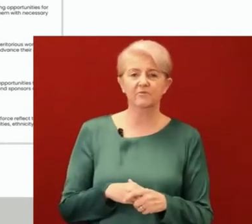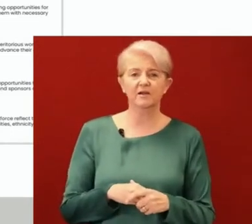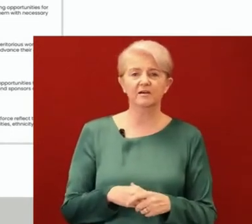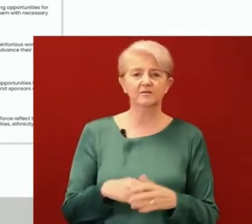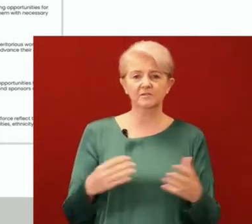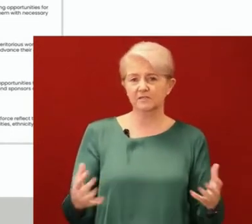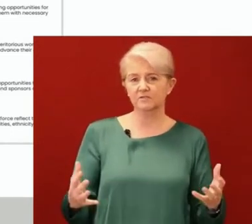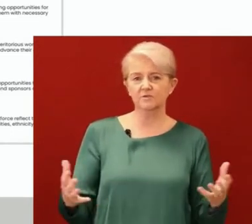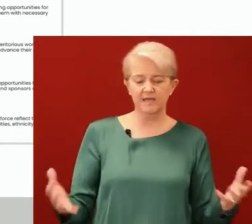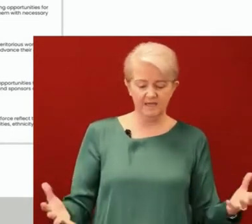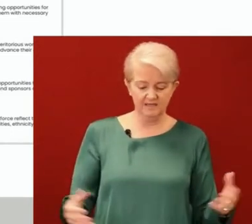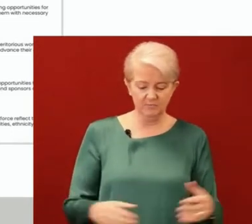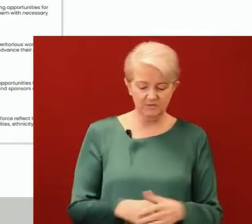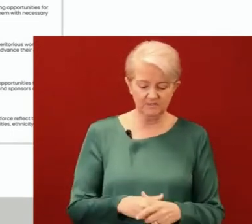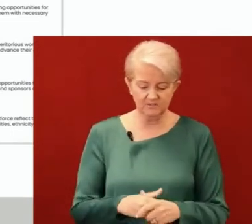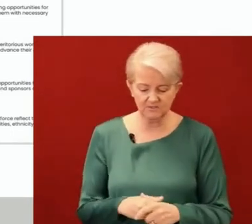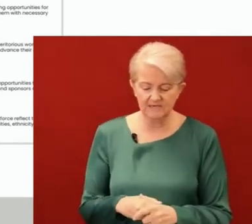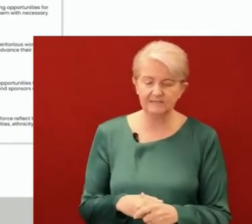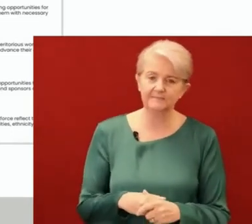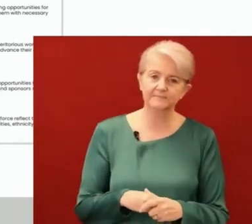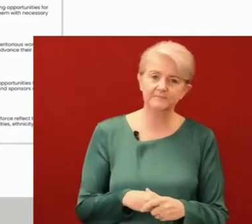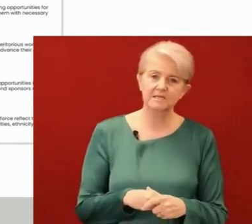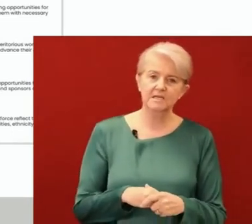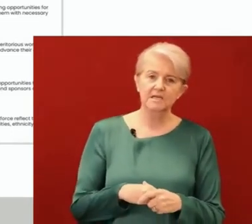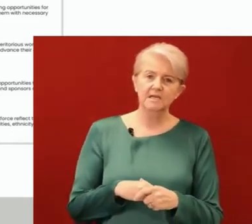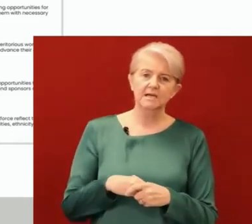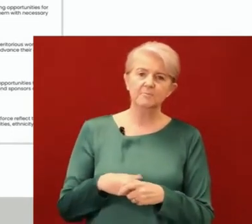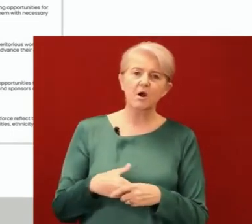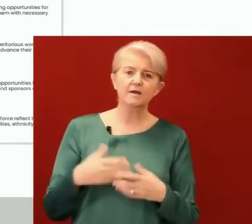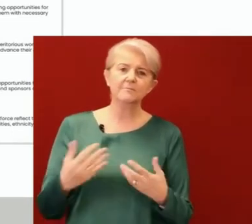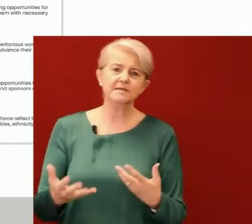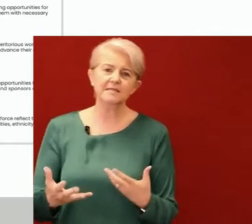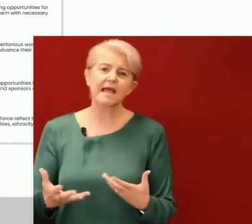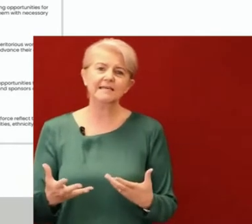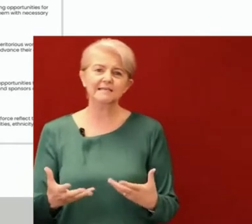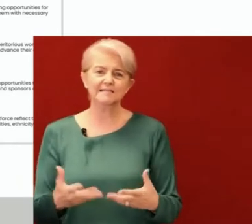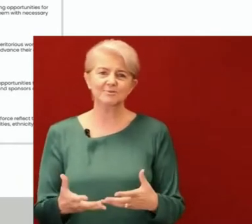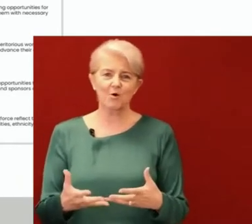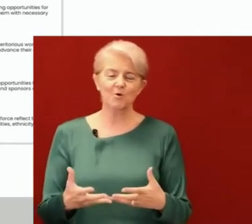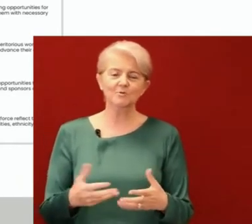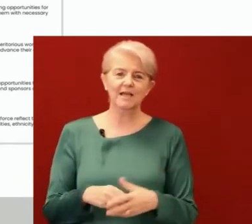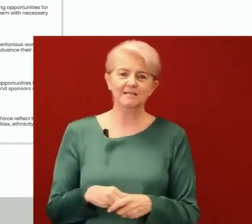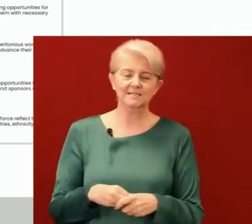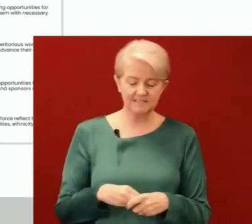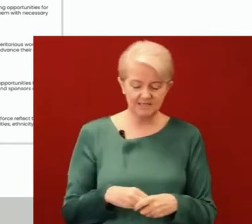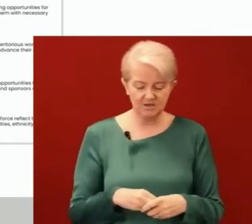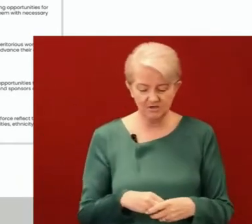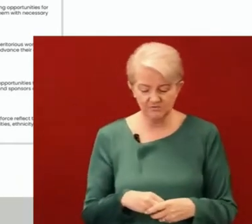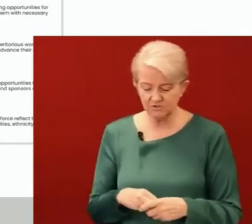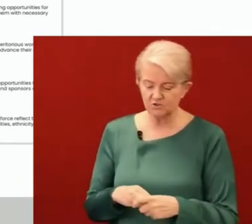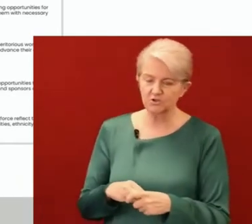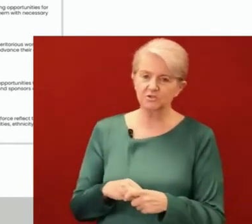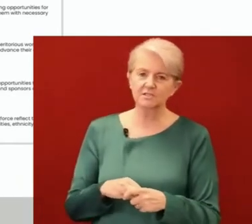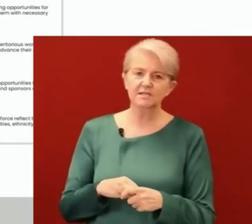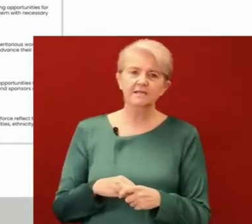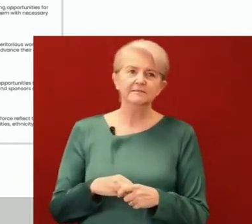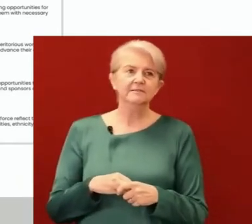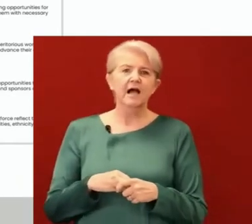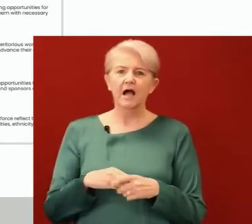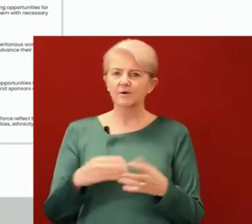trusted provider of clinical care in Western Australia. Now, prior to me taking this role as the CEO of St